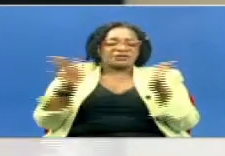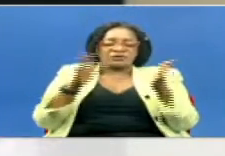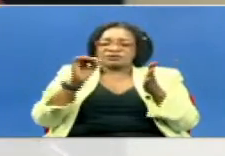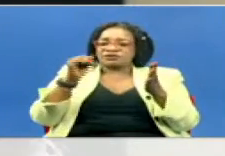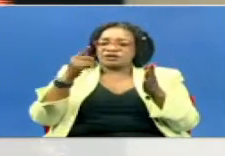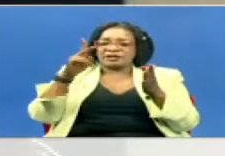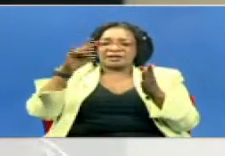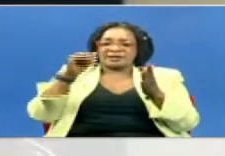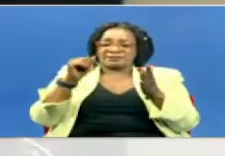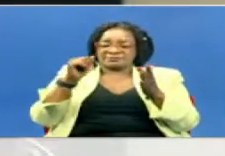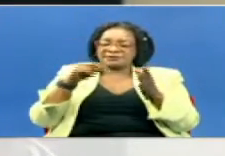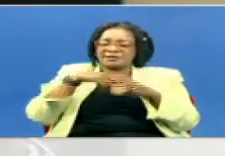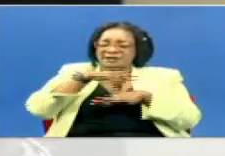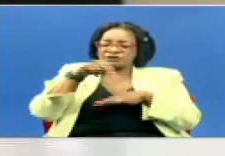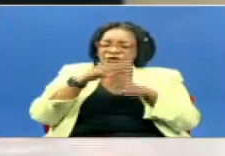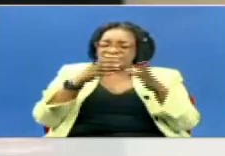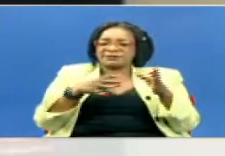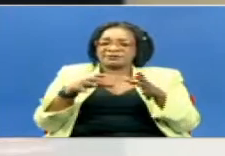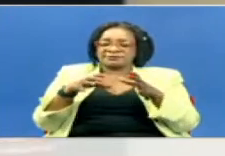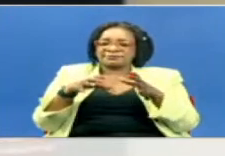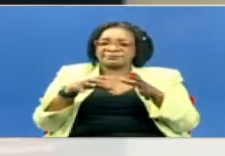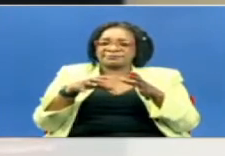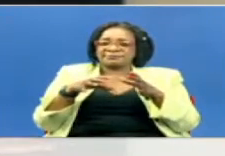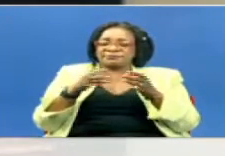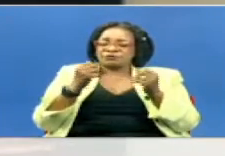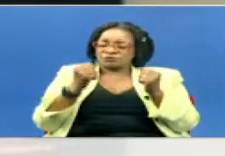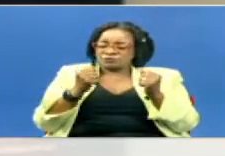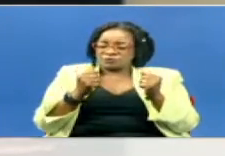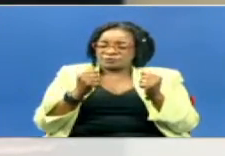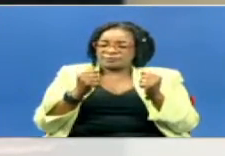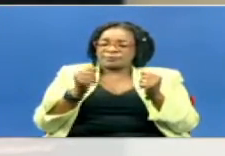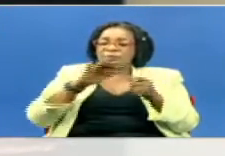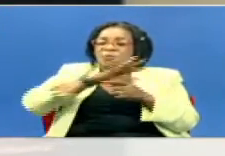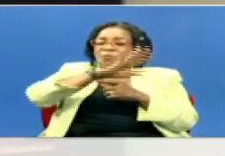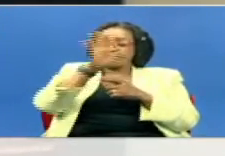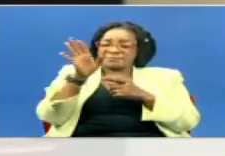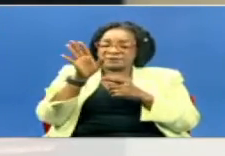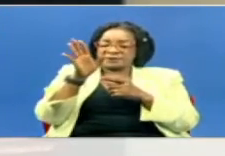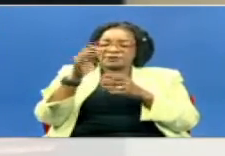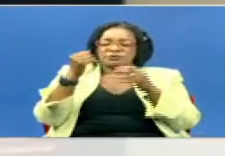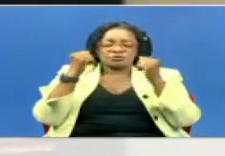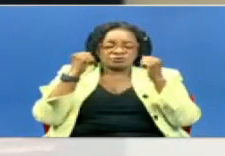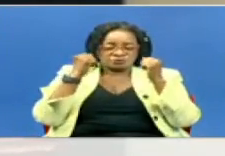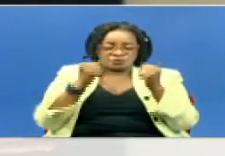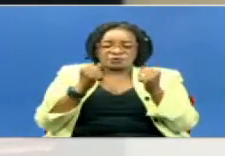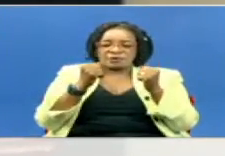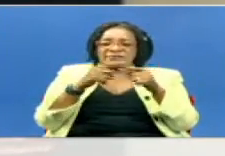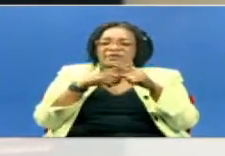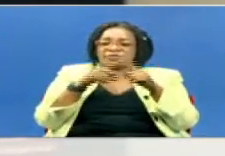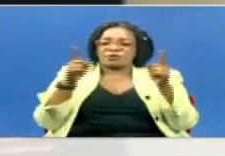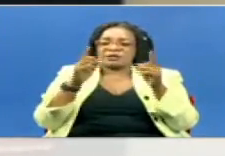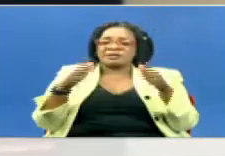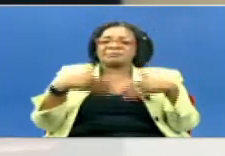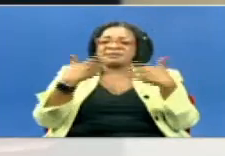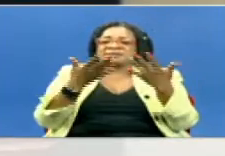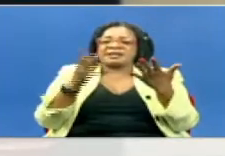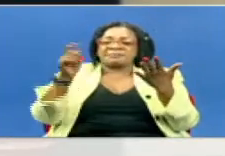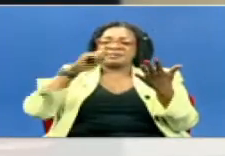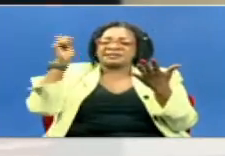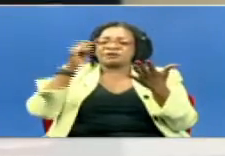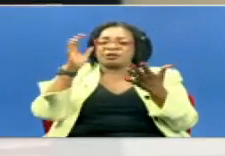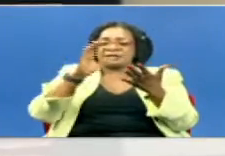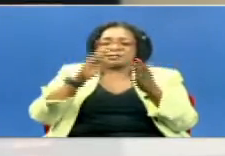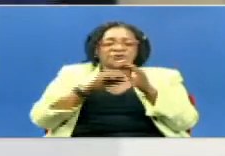It's a national party. And it is strong. Wiper emerged stronger, even though it did not present a presidential